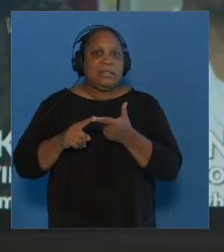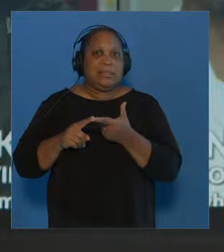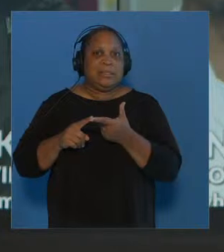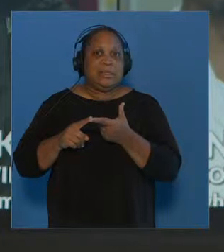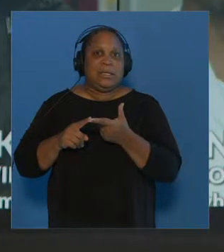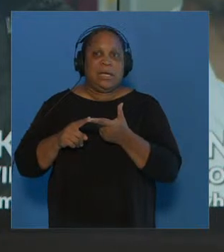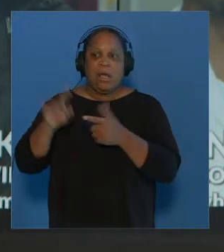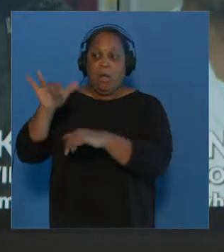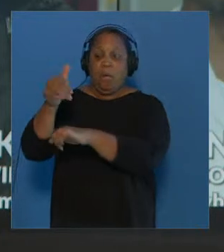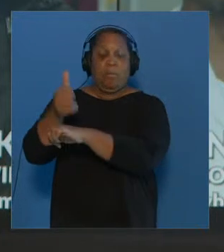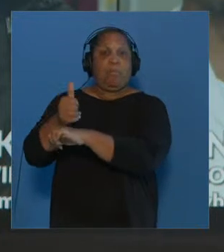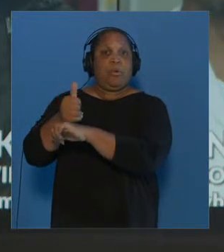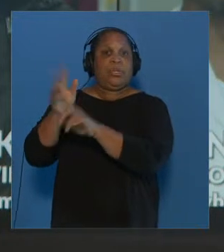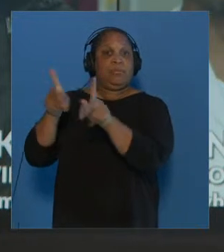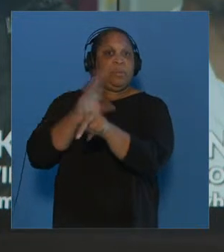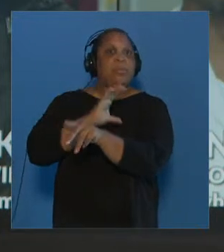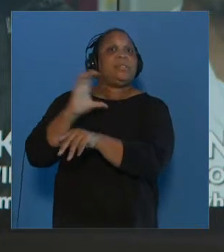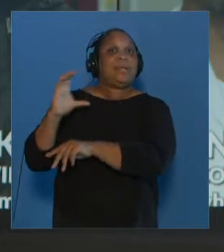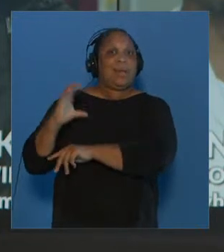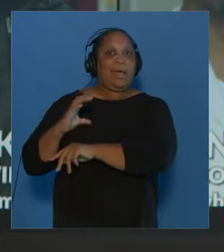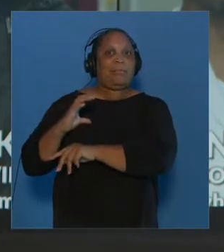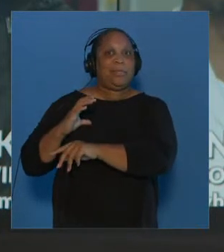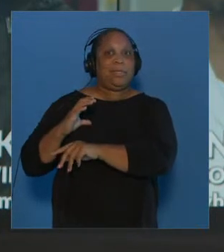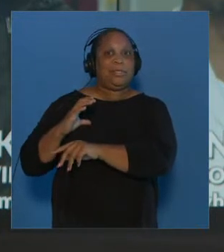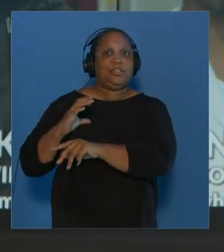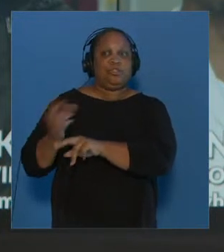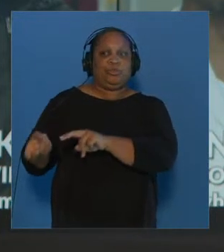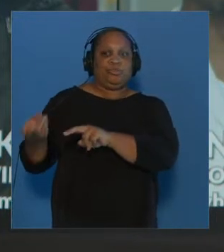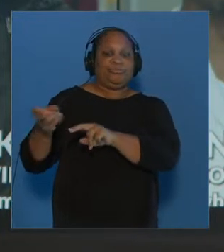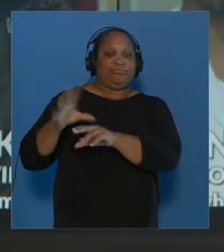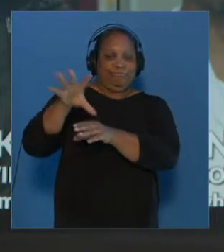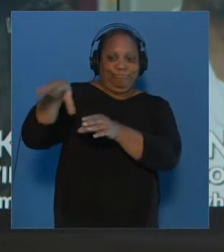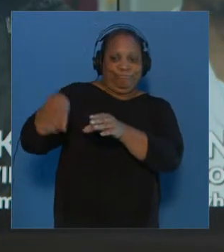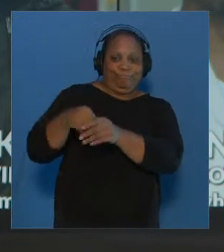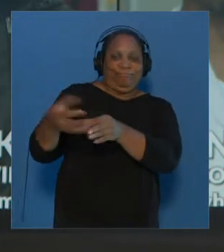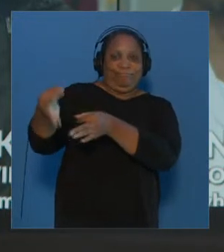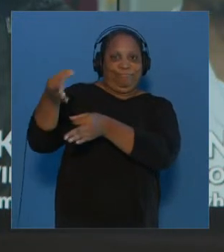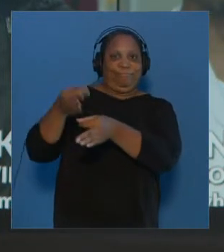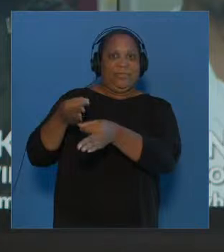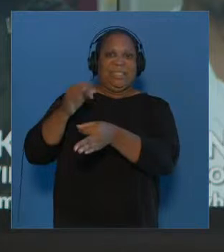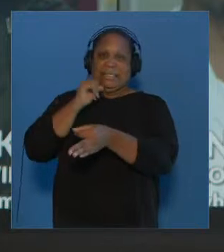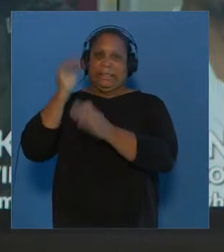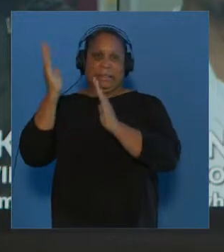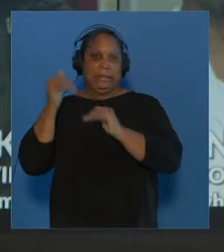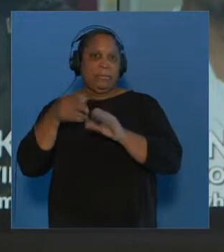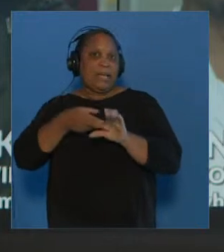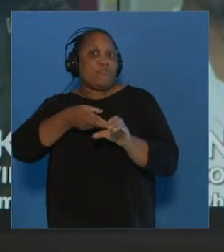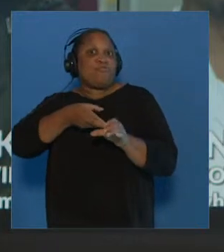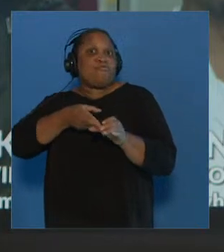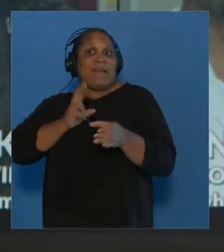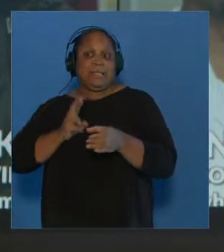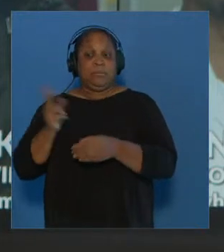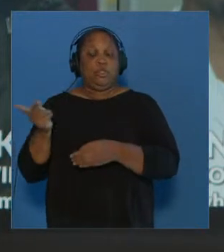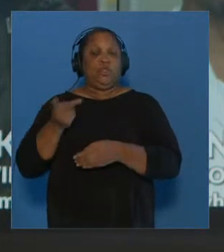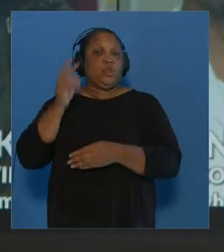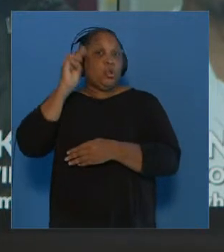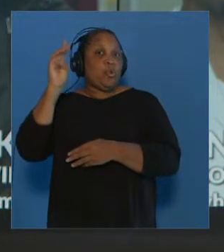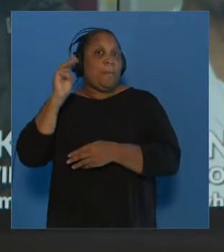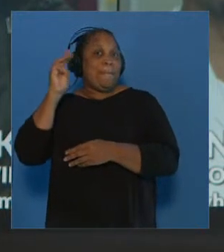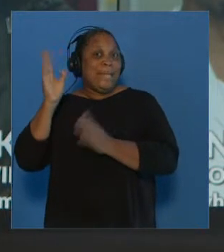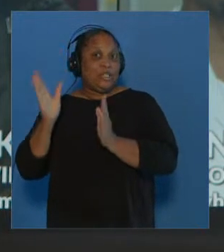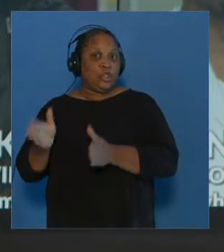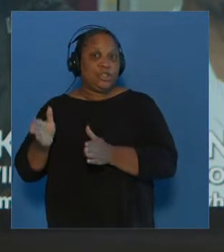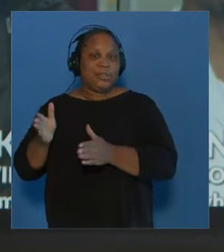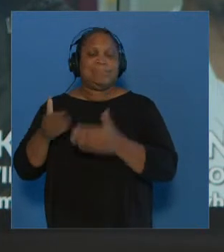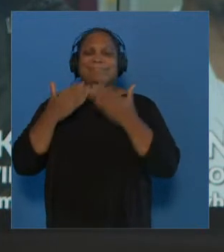appointing persons to the Cabinet to pick up the slack due to the unexpected resignations of the two ministers in question. Thank you